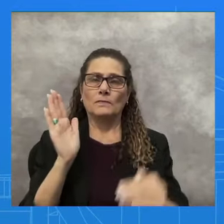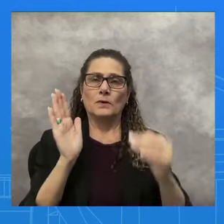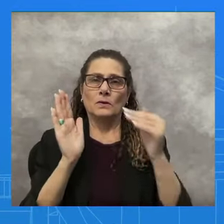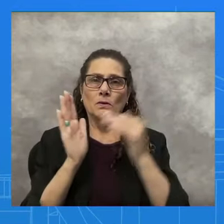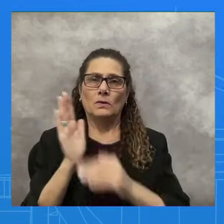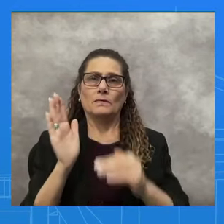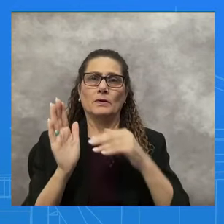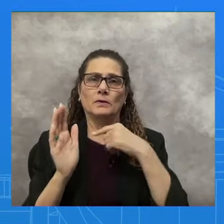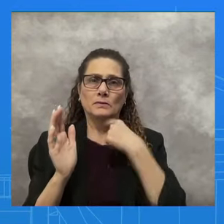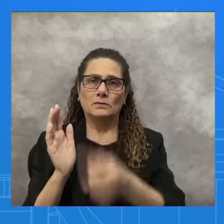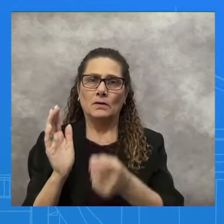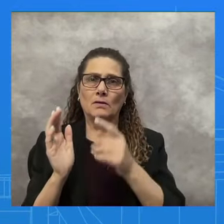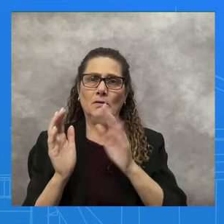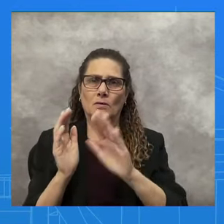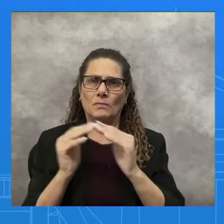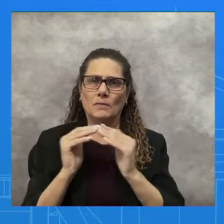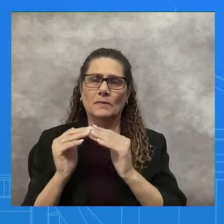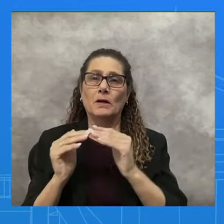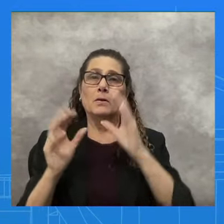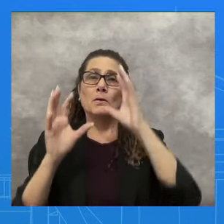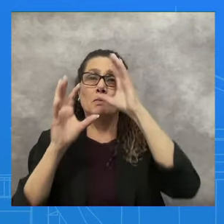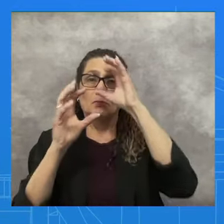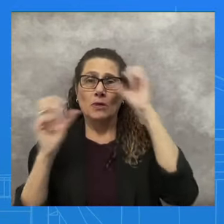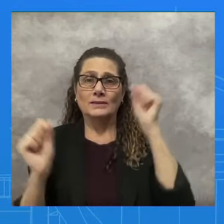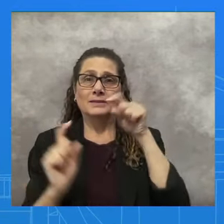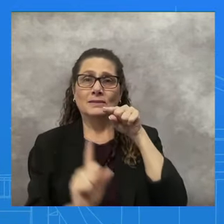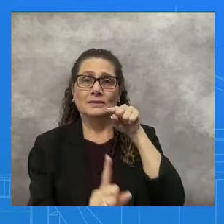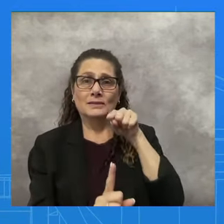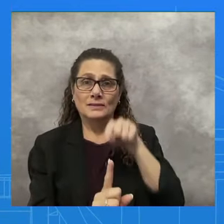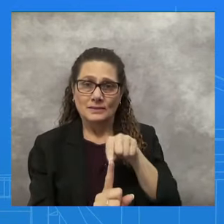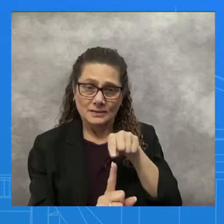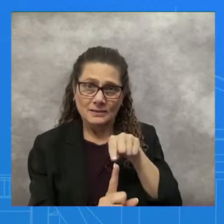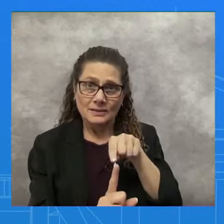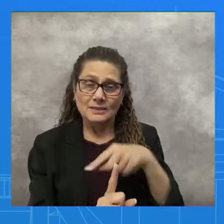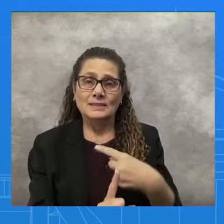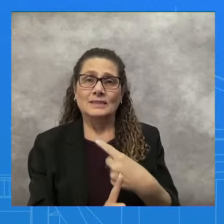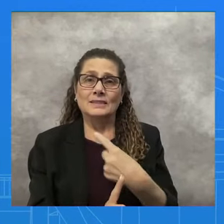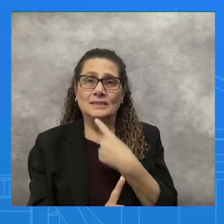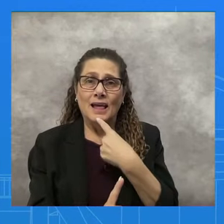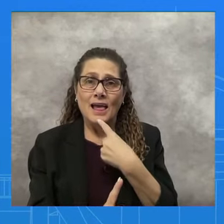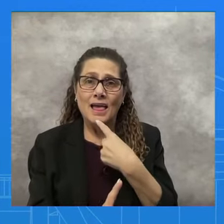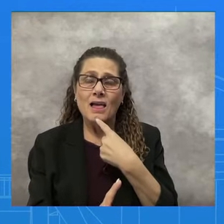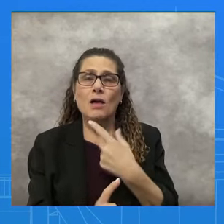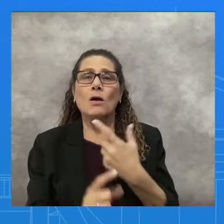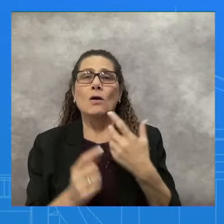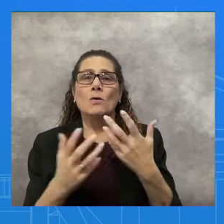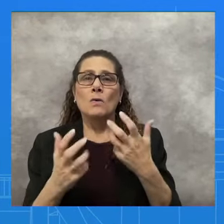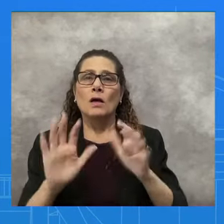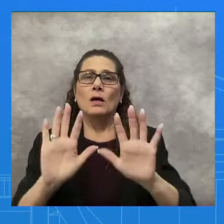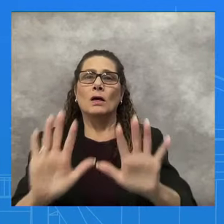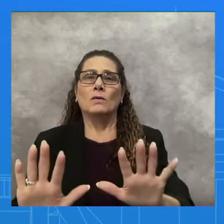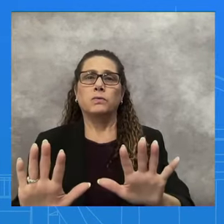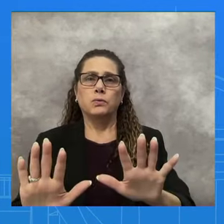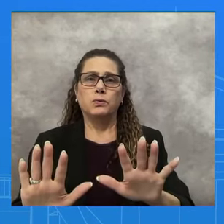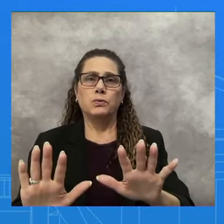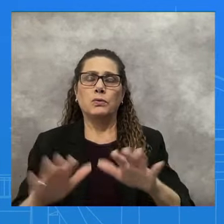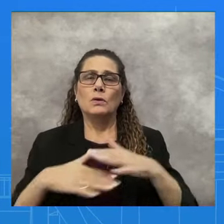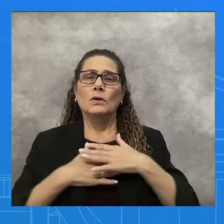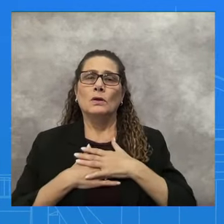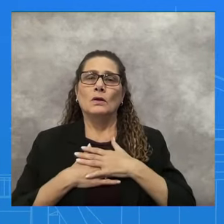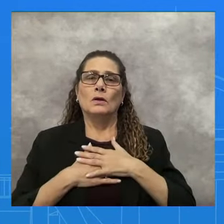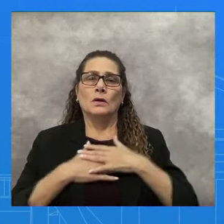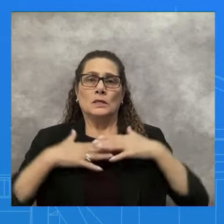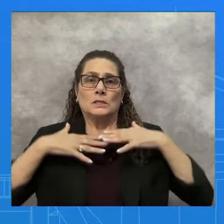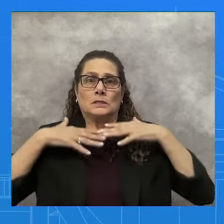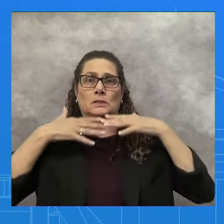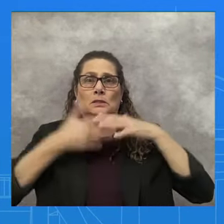make sure that we give Americans a little bit more breathing room. That is important to this president. We understand what student loans do for families. It